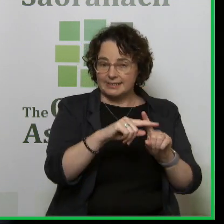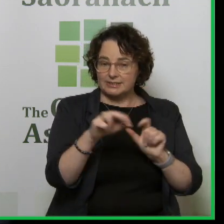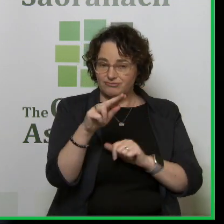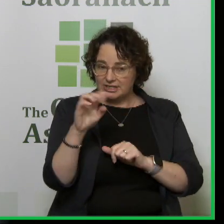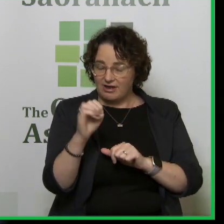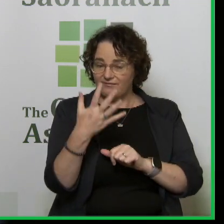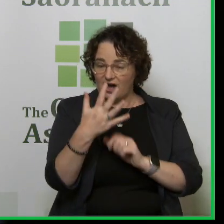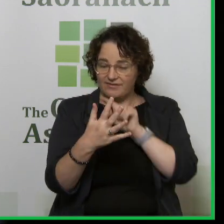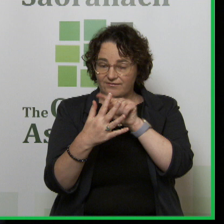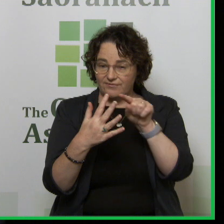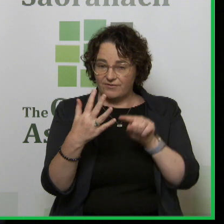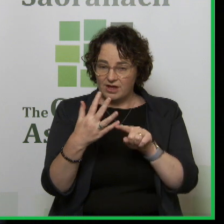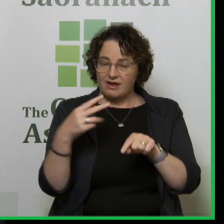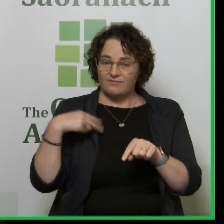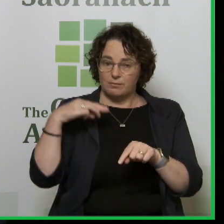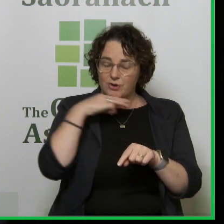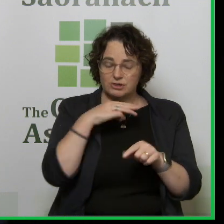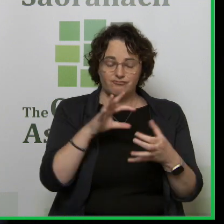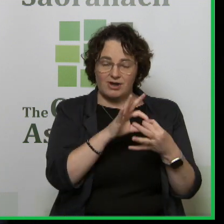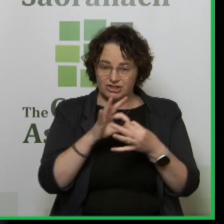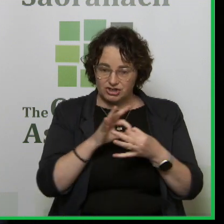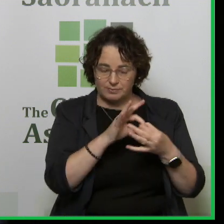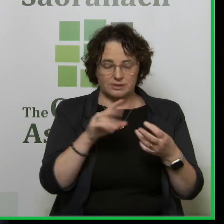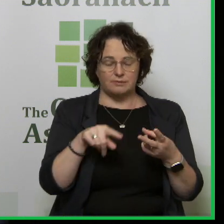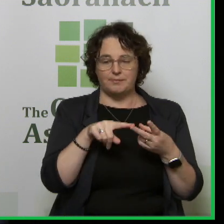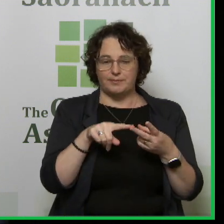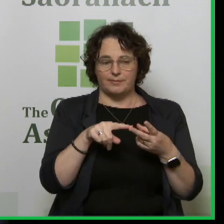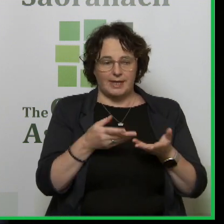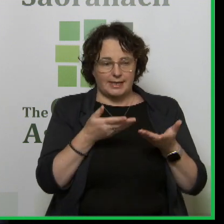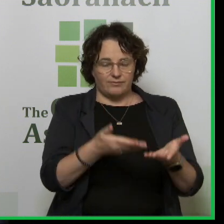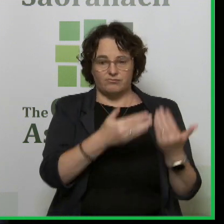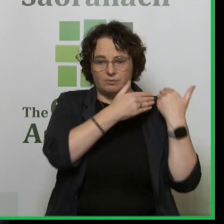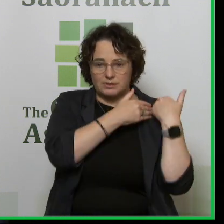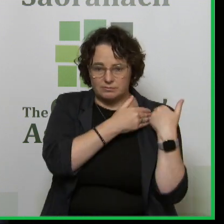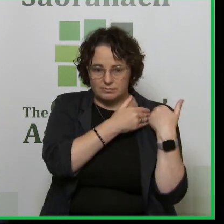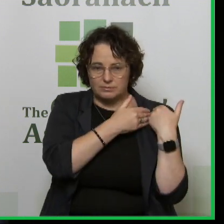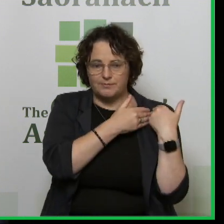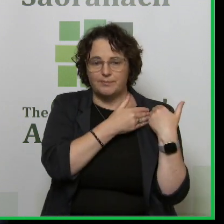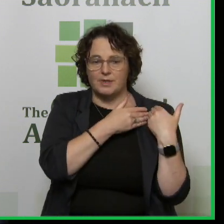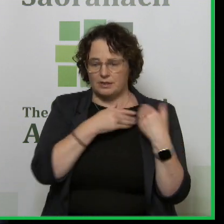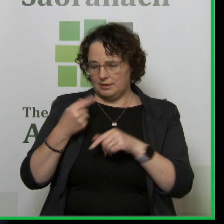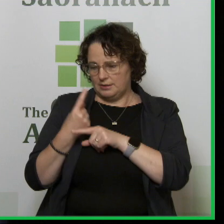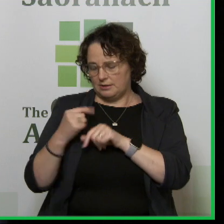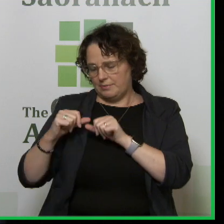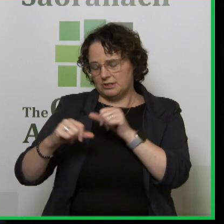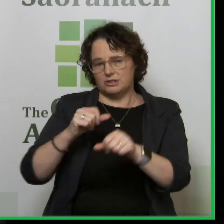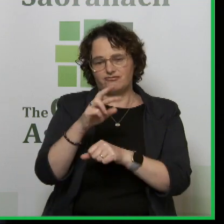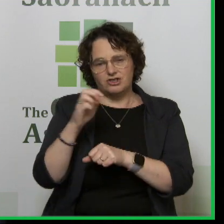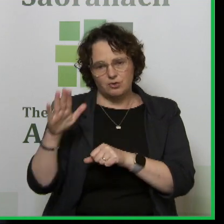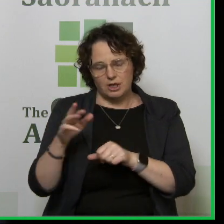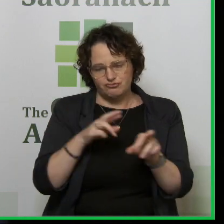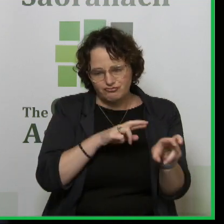areas of resilience that are really important. Relationships, giving somebody responsibility, ritual,